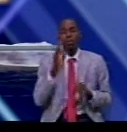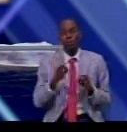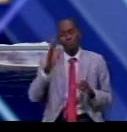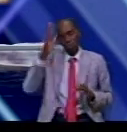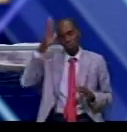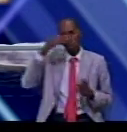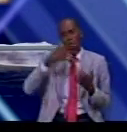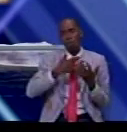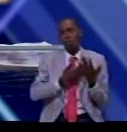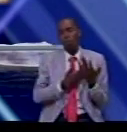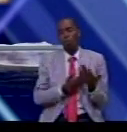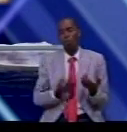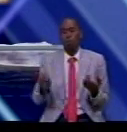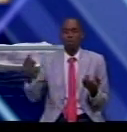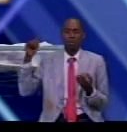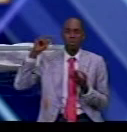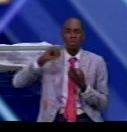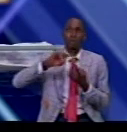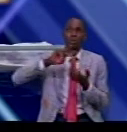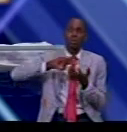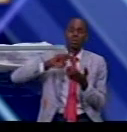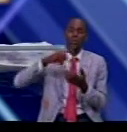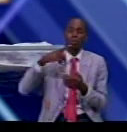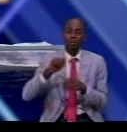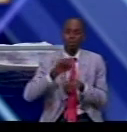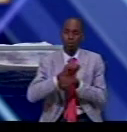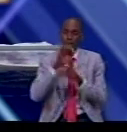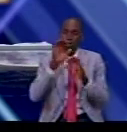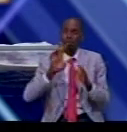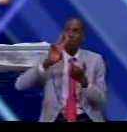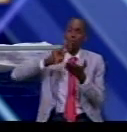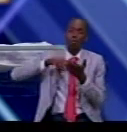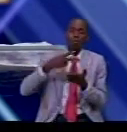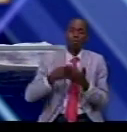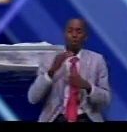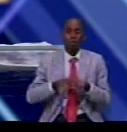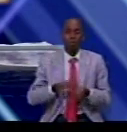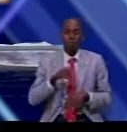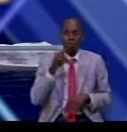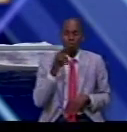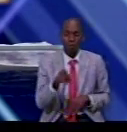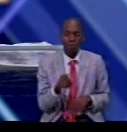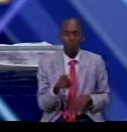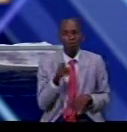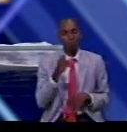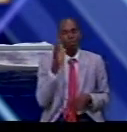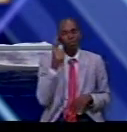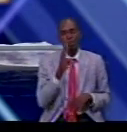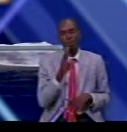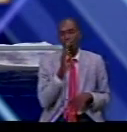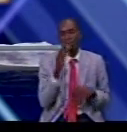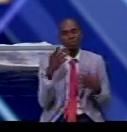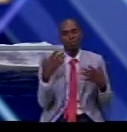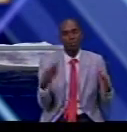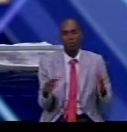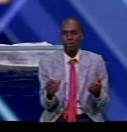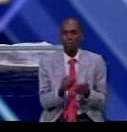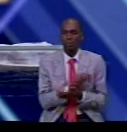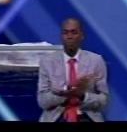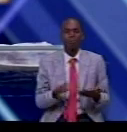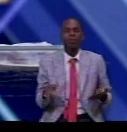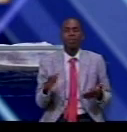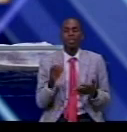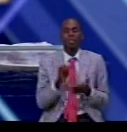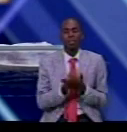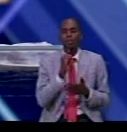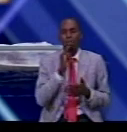it will grind you to powder. When the stone comes, the day of judgment, the day of punishment, you will not escape. And that's why we